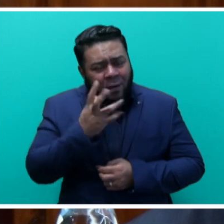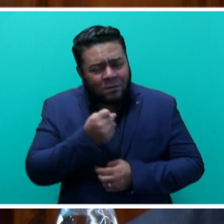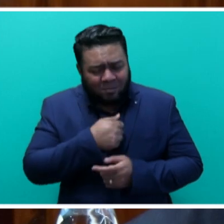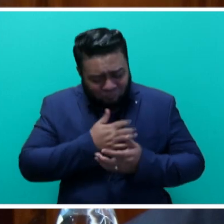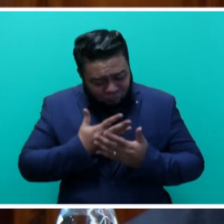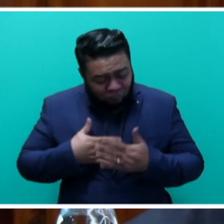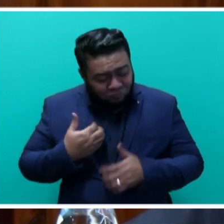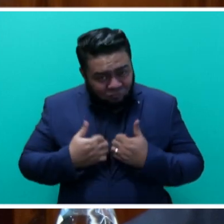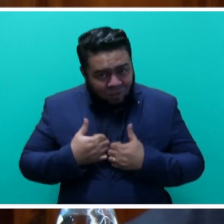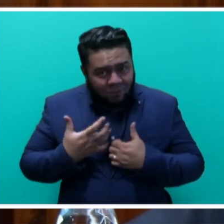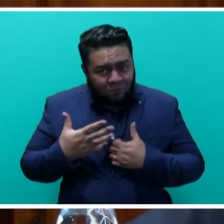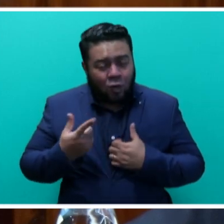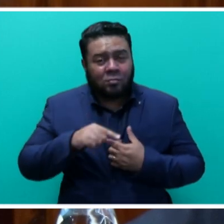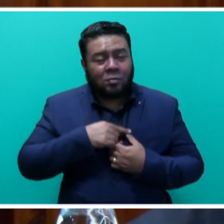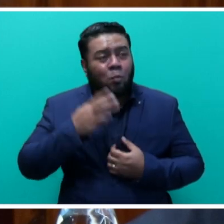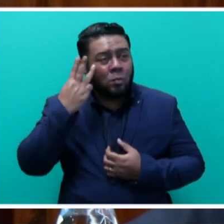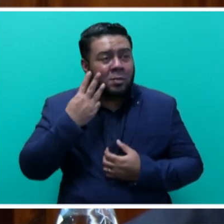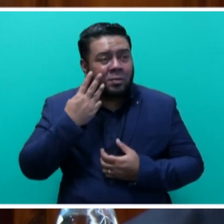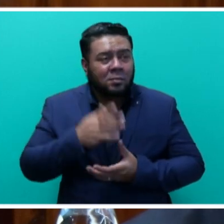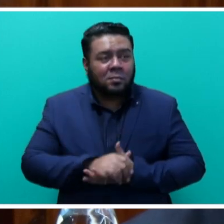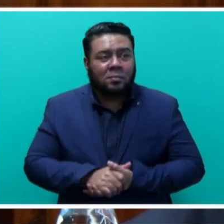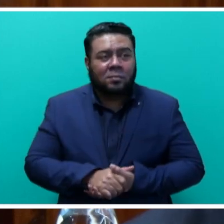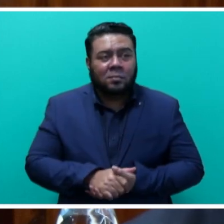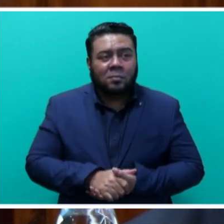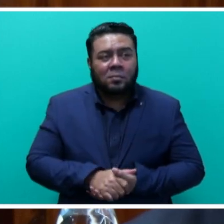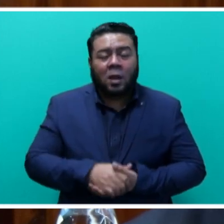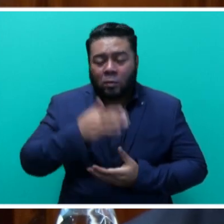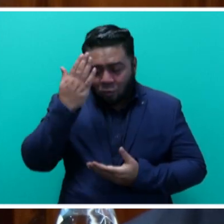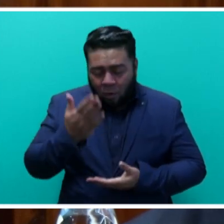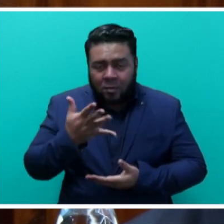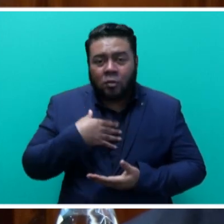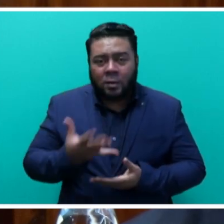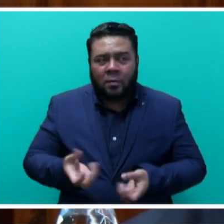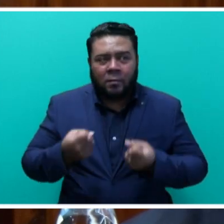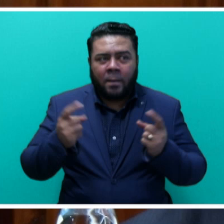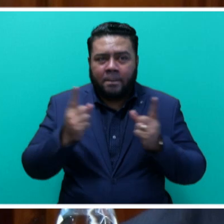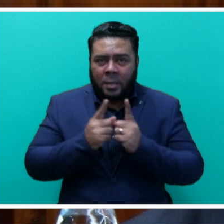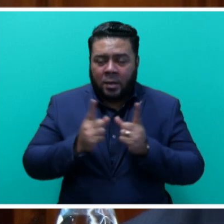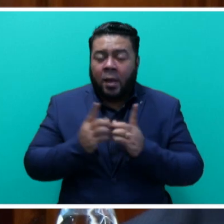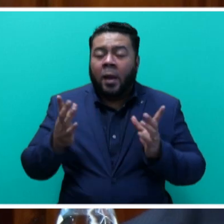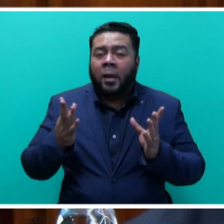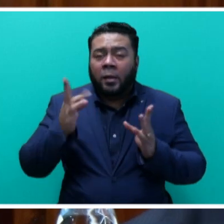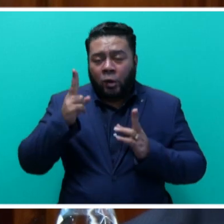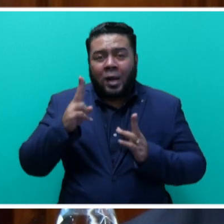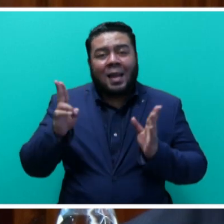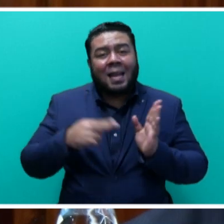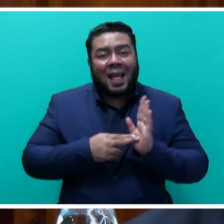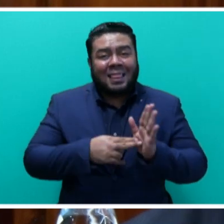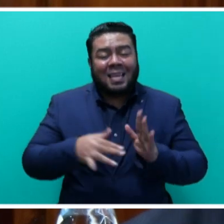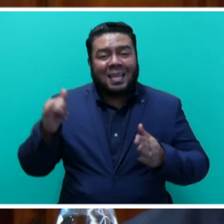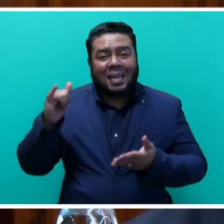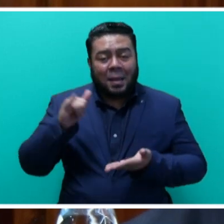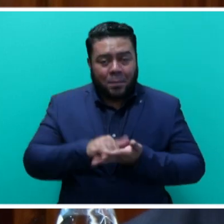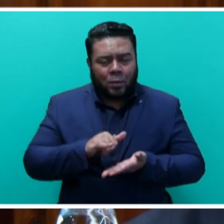delightful lady. I was honored to be given the privilege to meet her at Nandi Airport and at Sheraton.